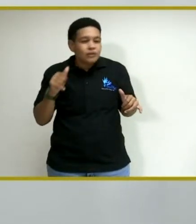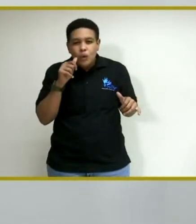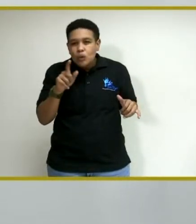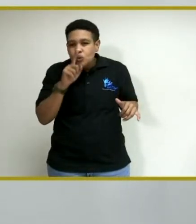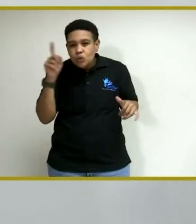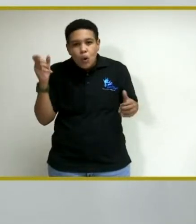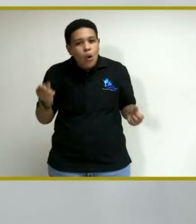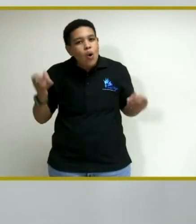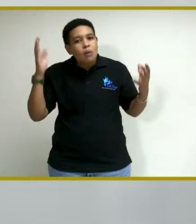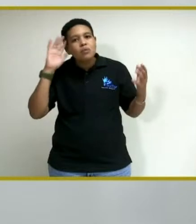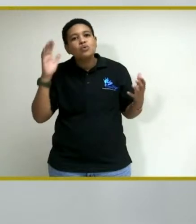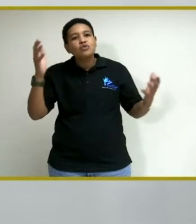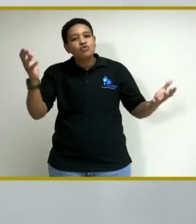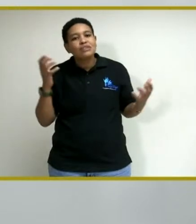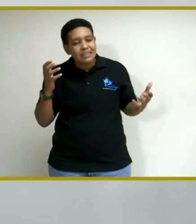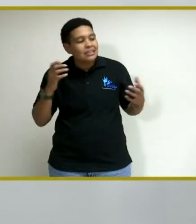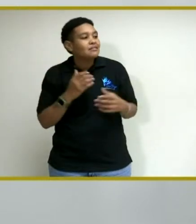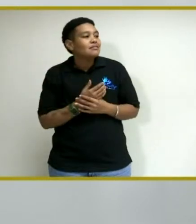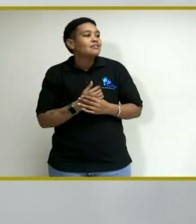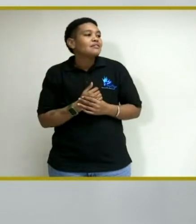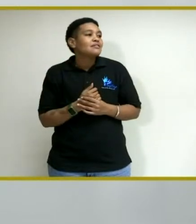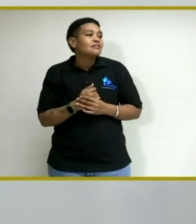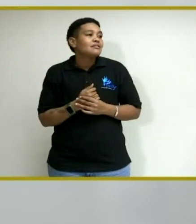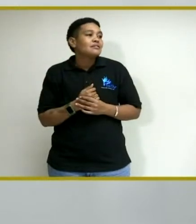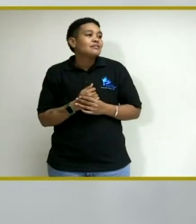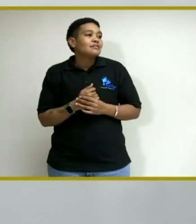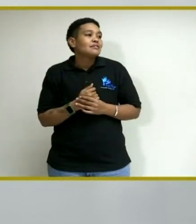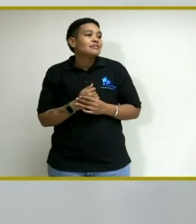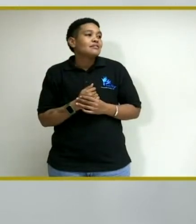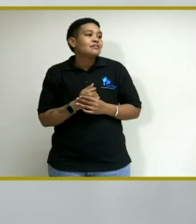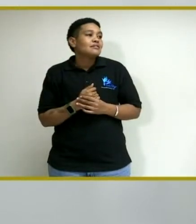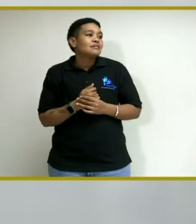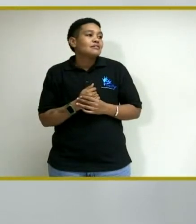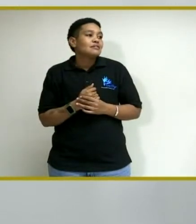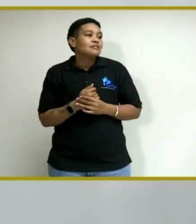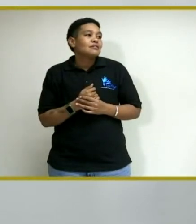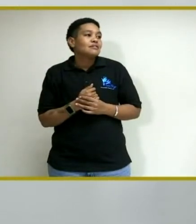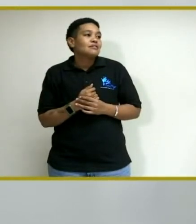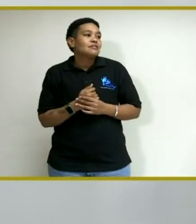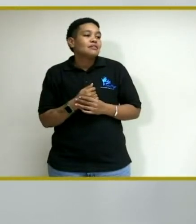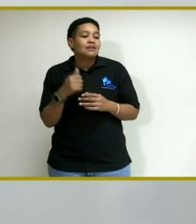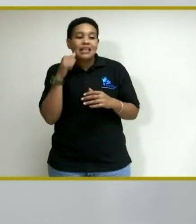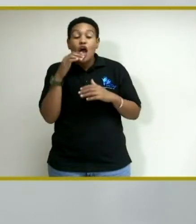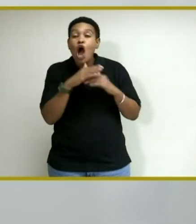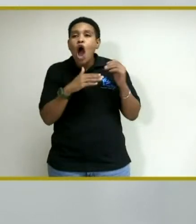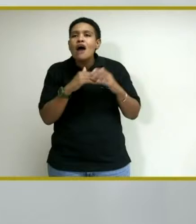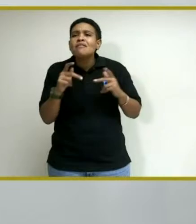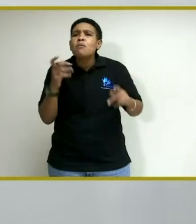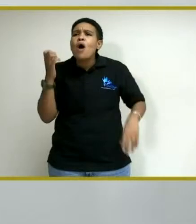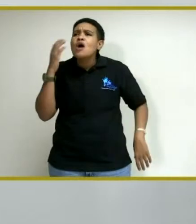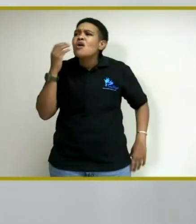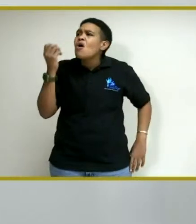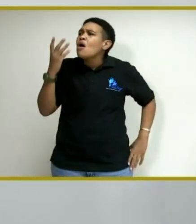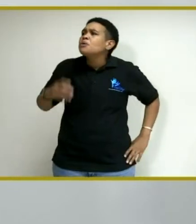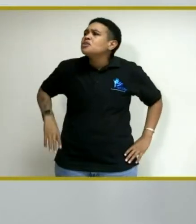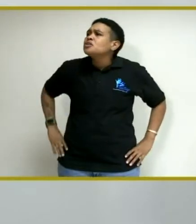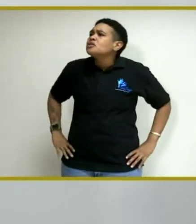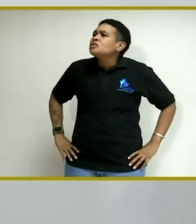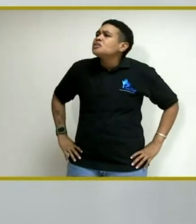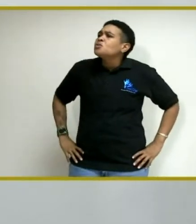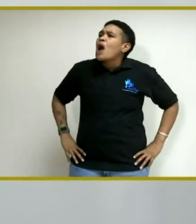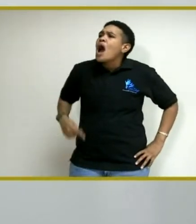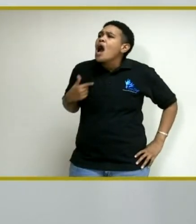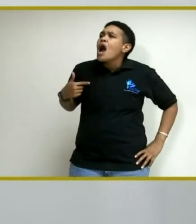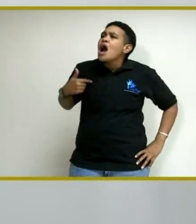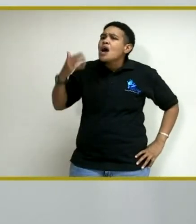uncertain. You know, it's not comforting, I know, to the population, nor to